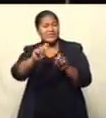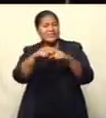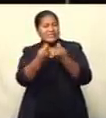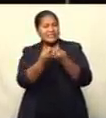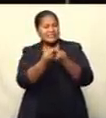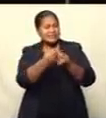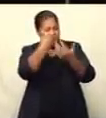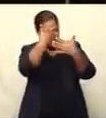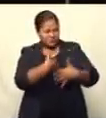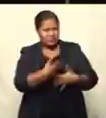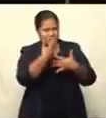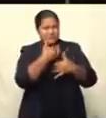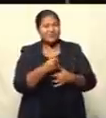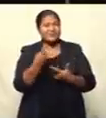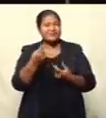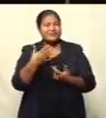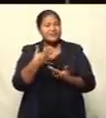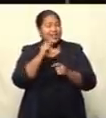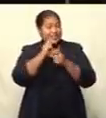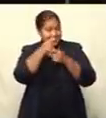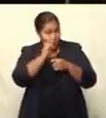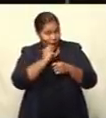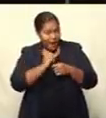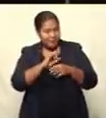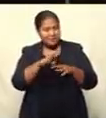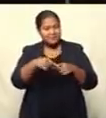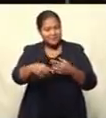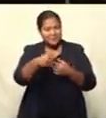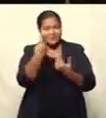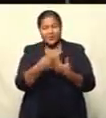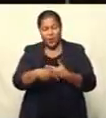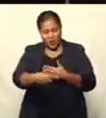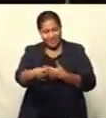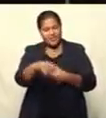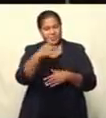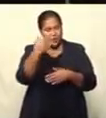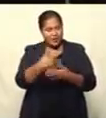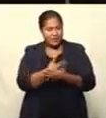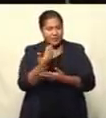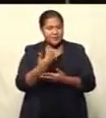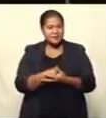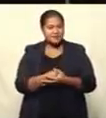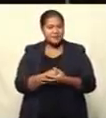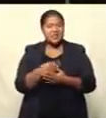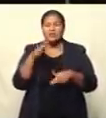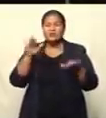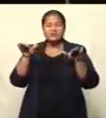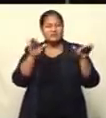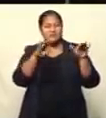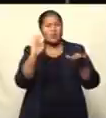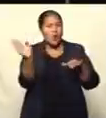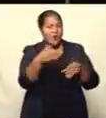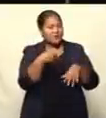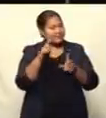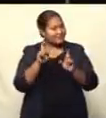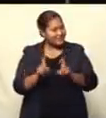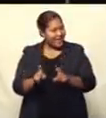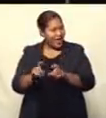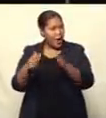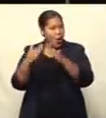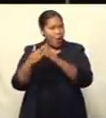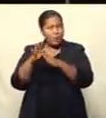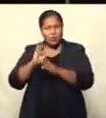screen and swab residents, and this will continue over the next few days. The ministry is calling on residents in these areas to stay home and avoid